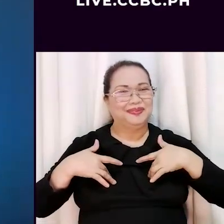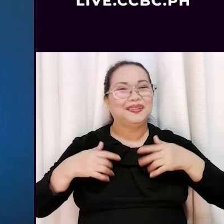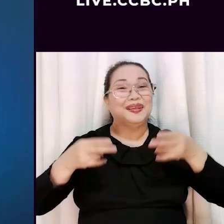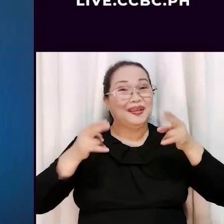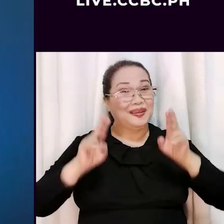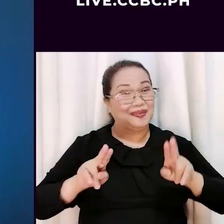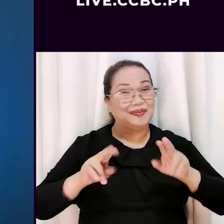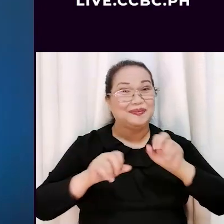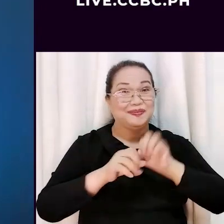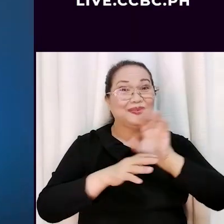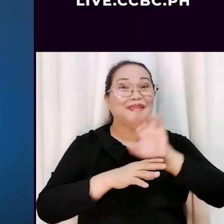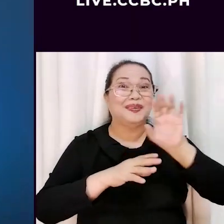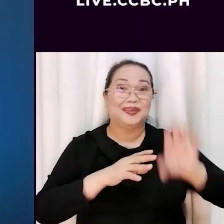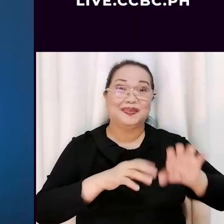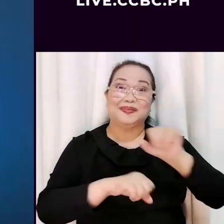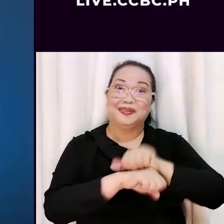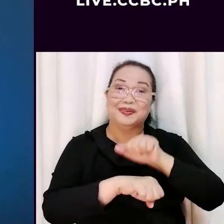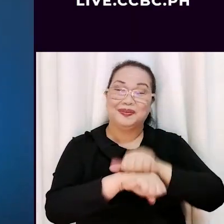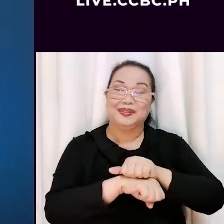fulfills and completes the work,